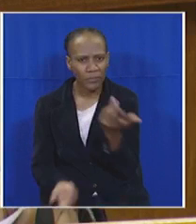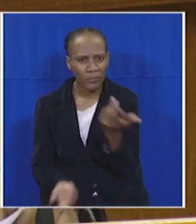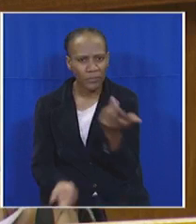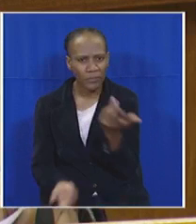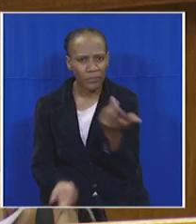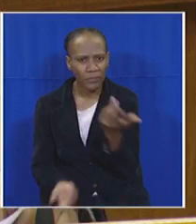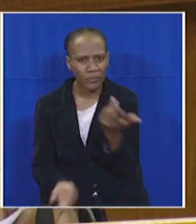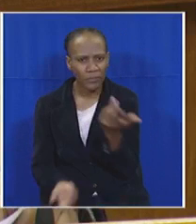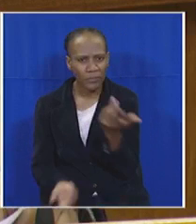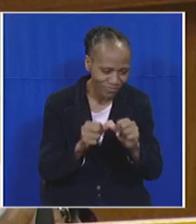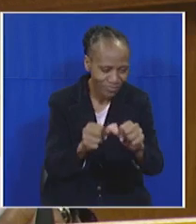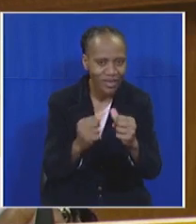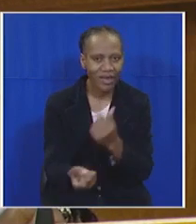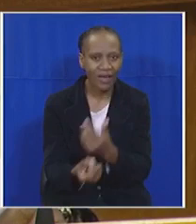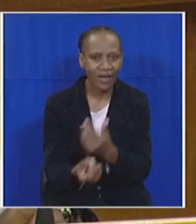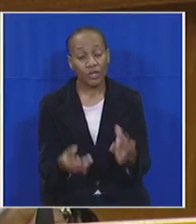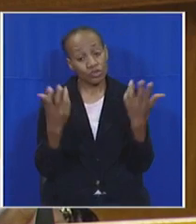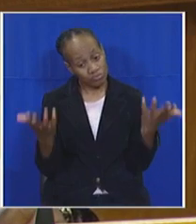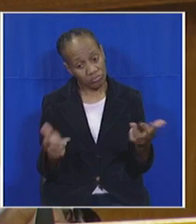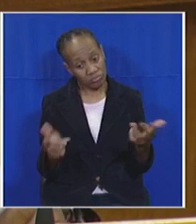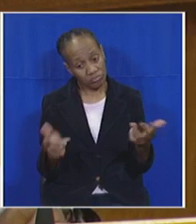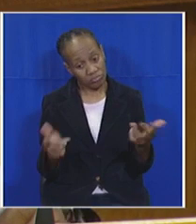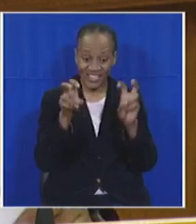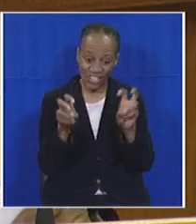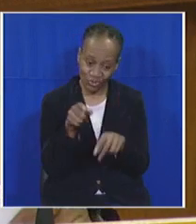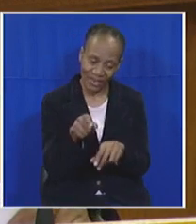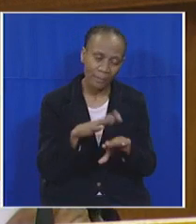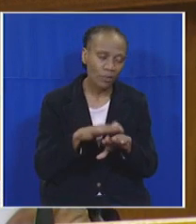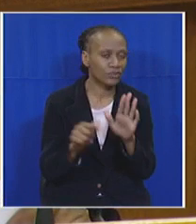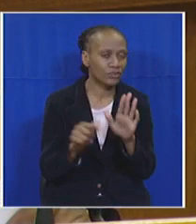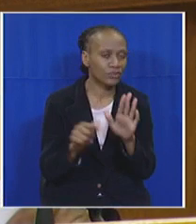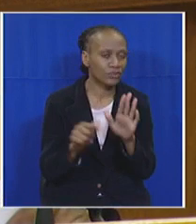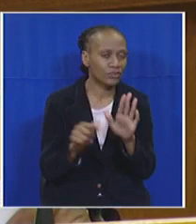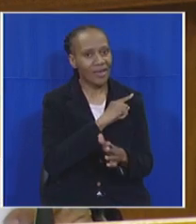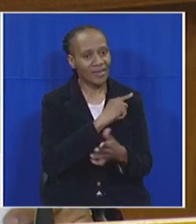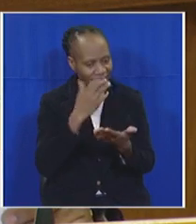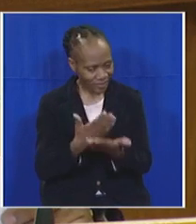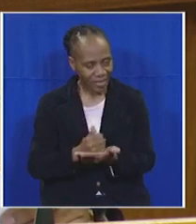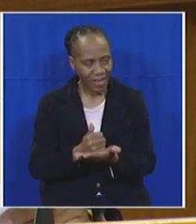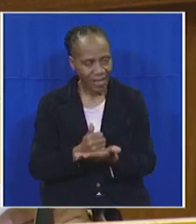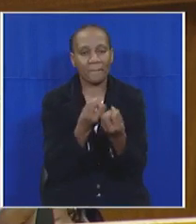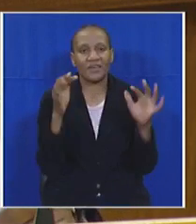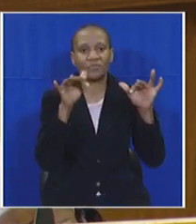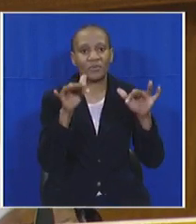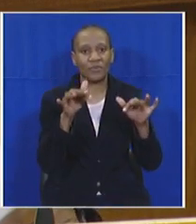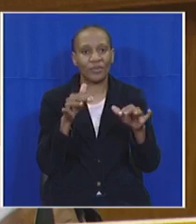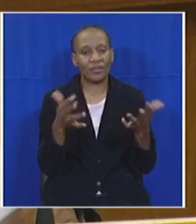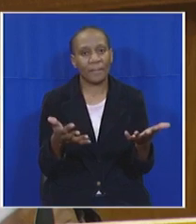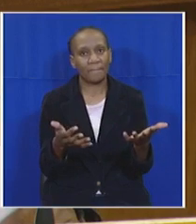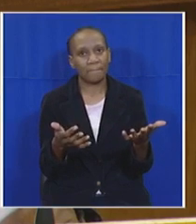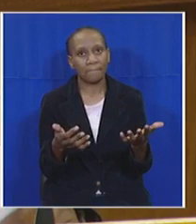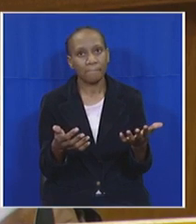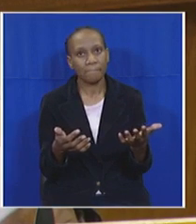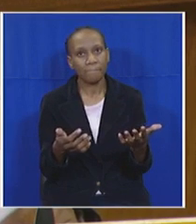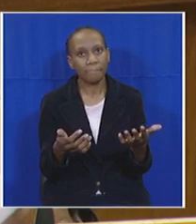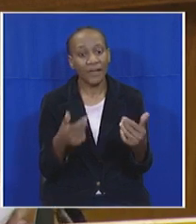inequality. Therefore, the land is a fundamental matter for the majority of the people and is firmly on the agenda for transformation. As